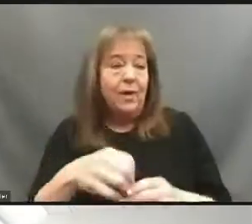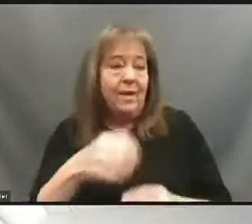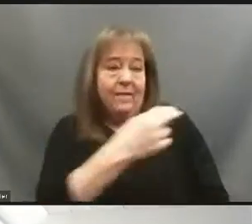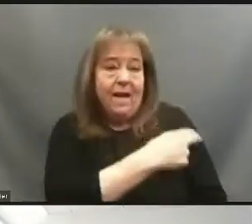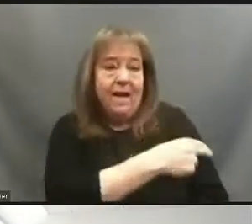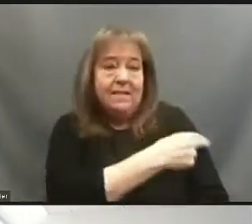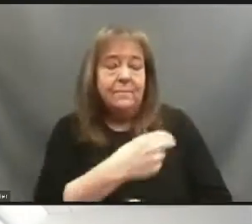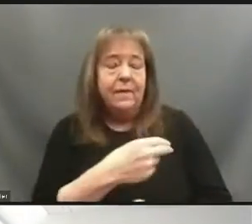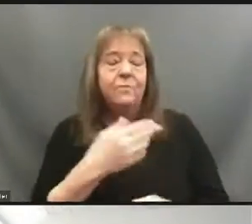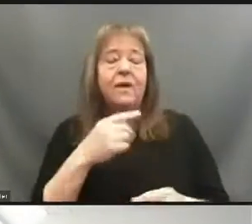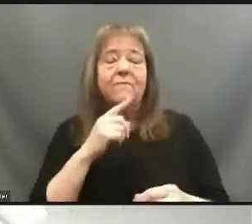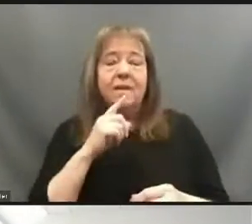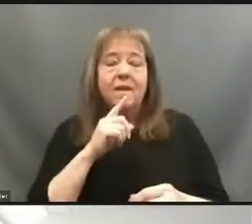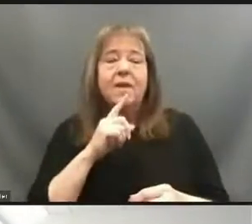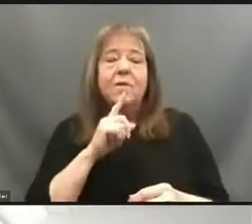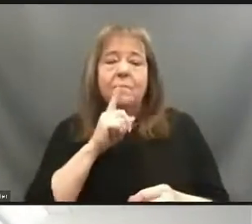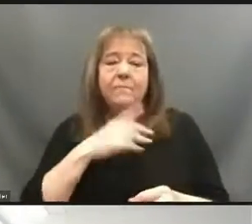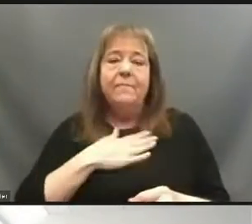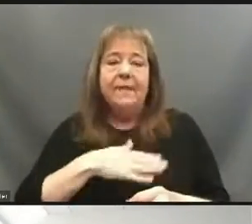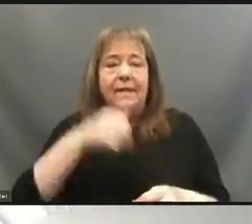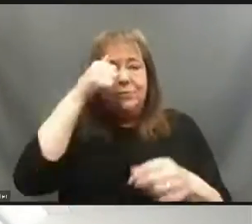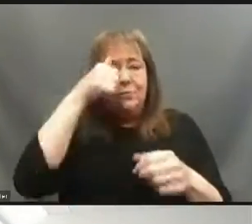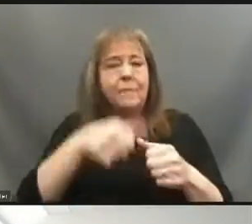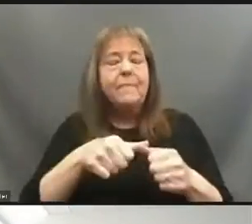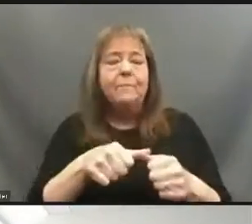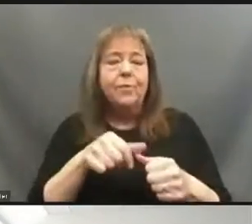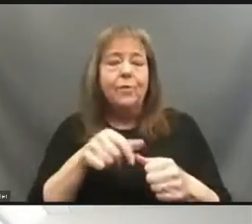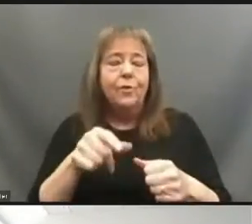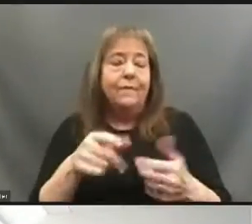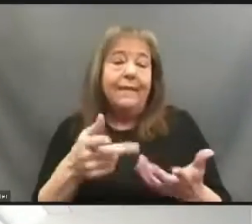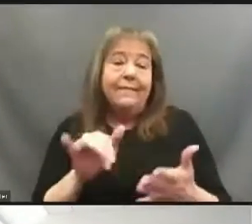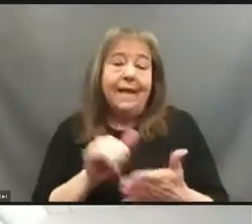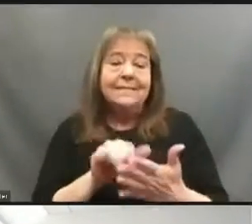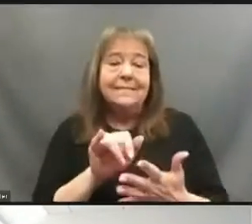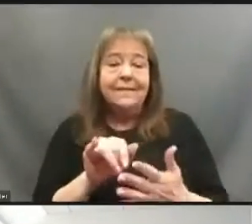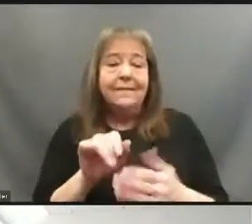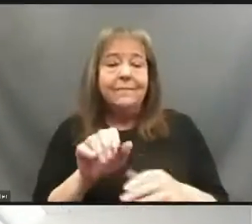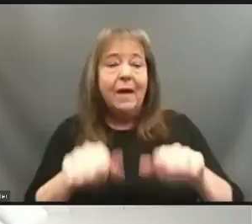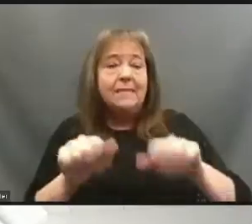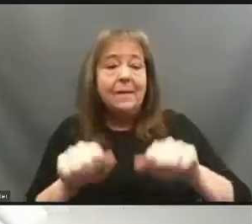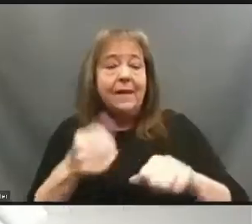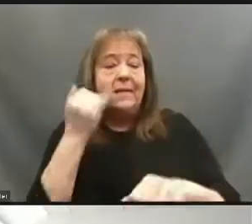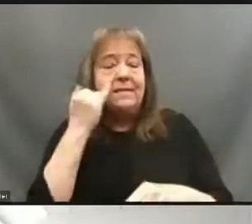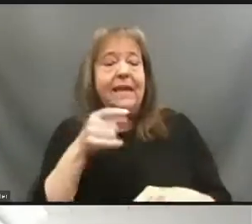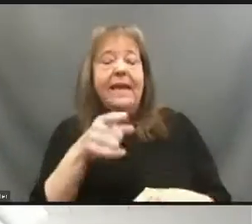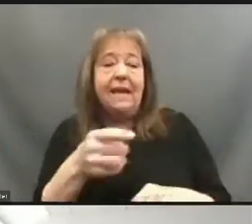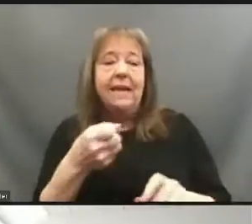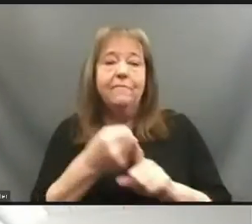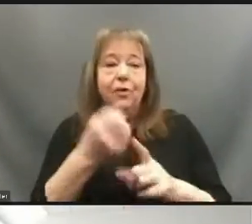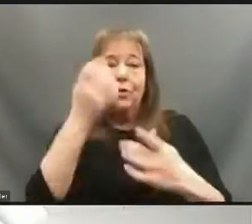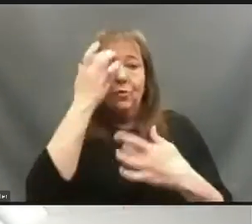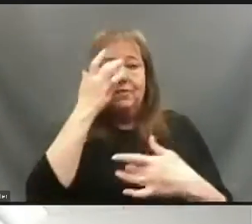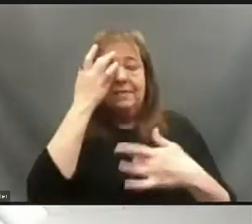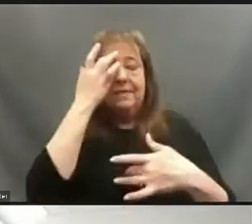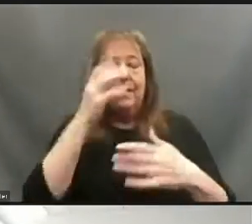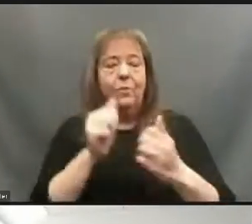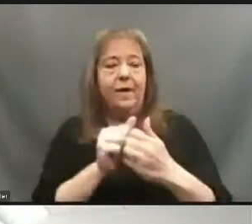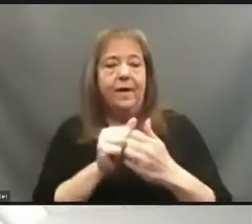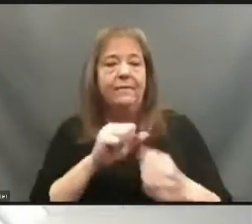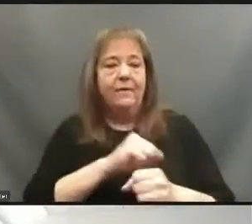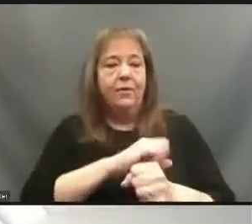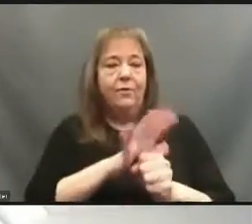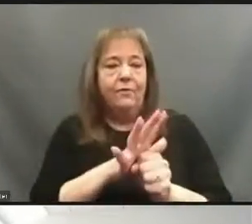And please remember that that's an option for you if you are unfortunate enough to get infected and be in this